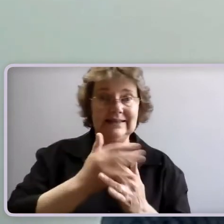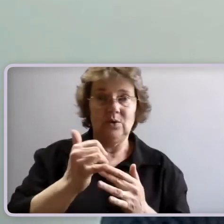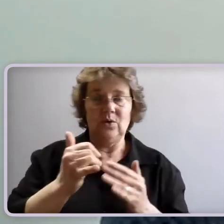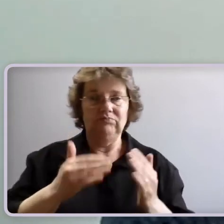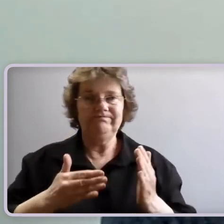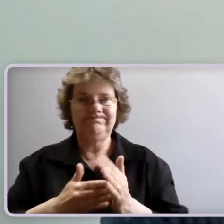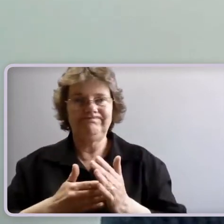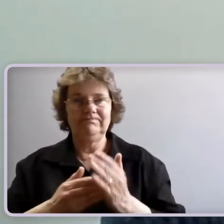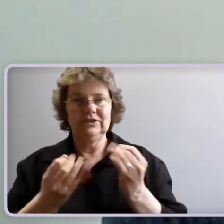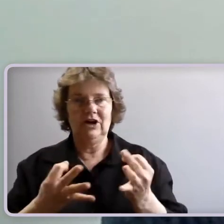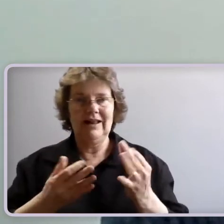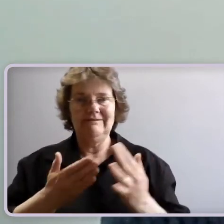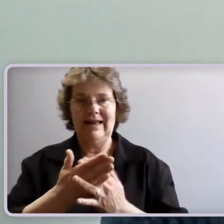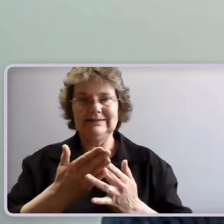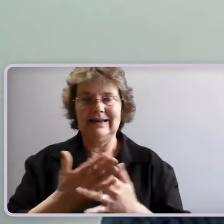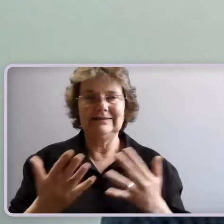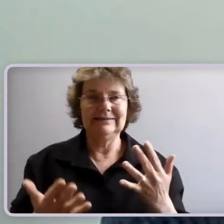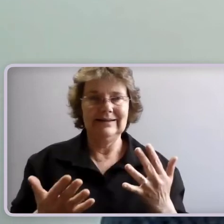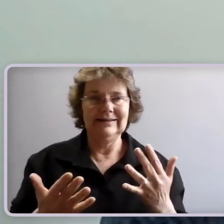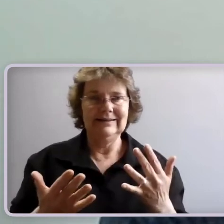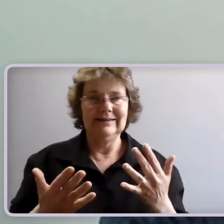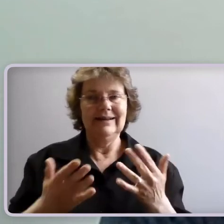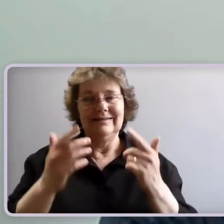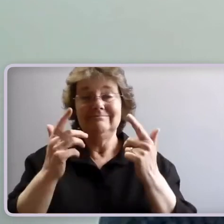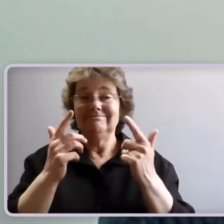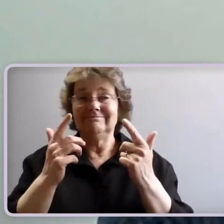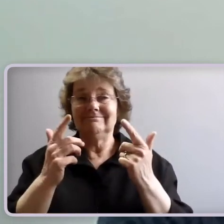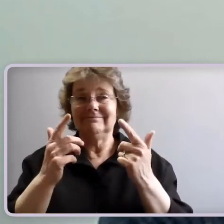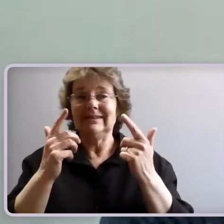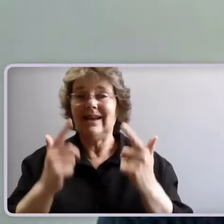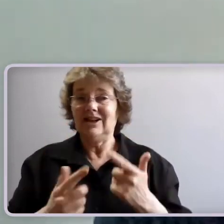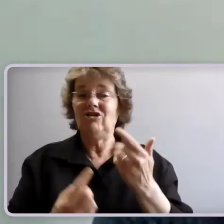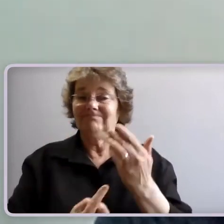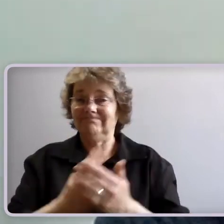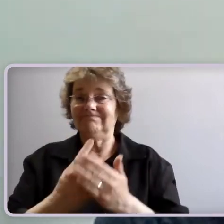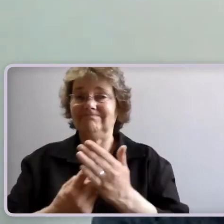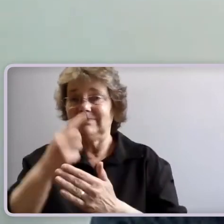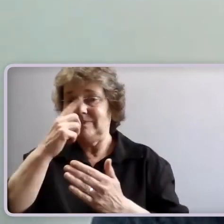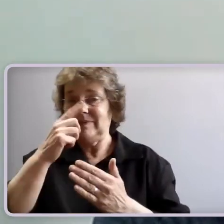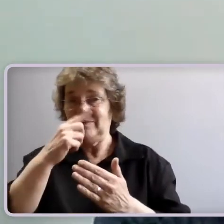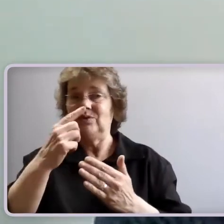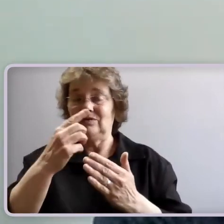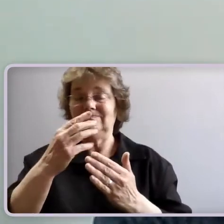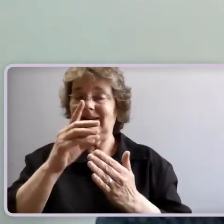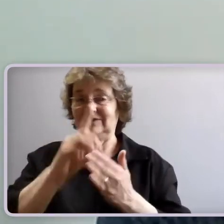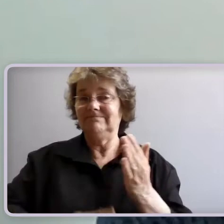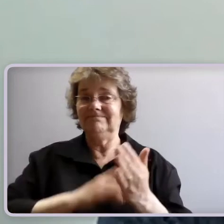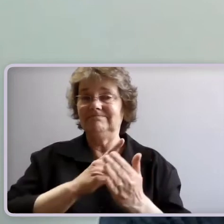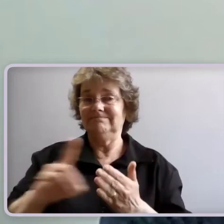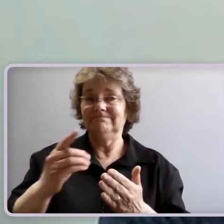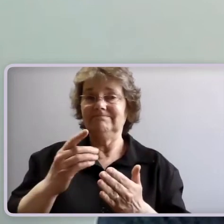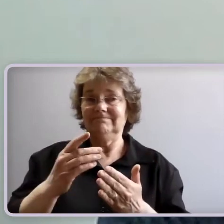instances where people are discriminated a lot in receiving medical services. But what would